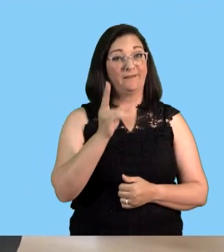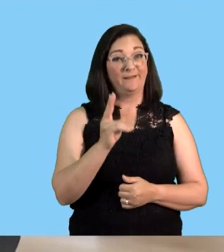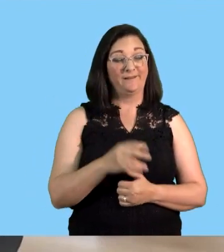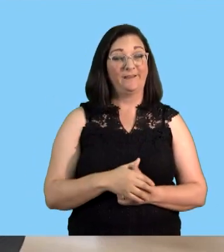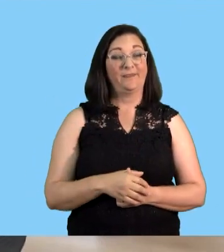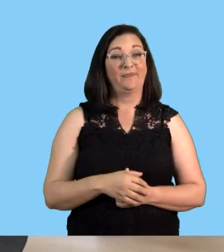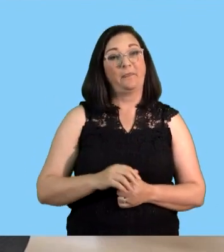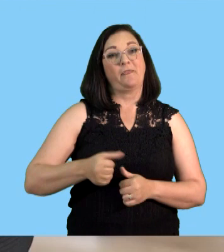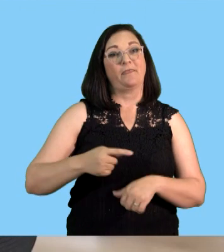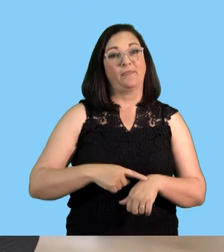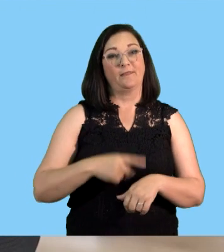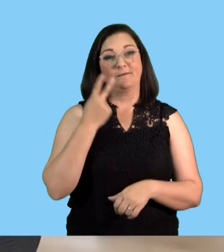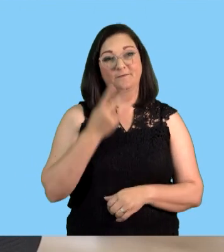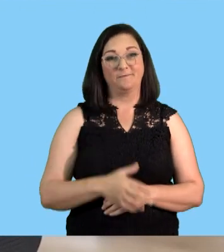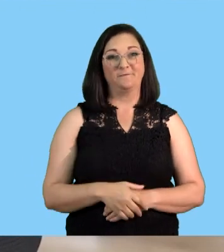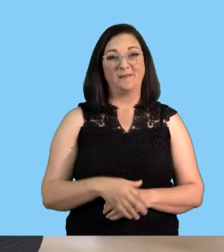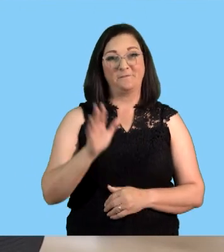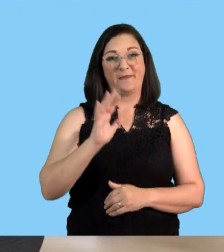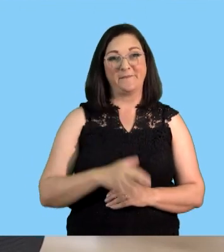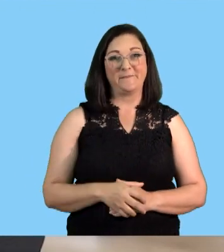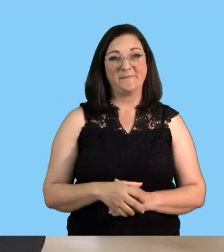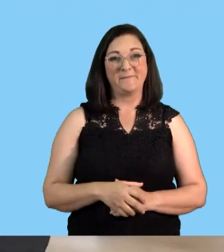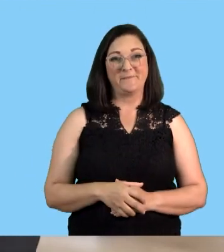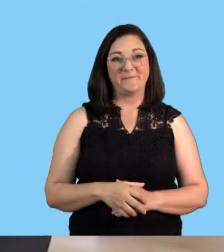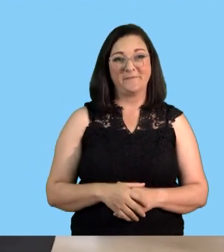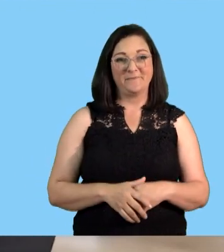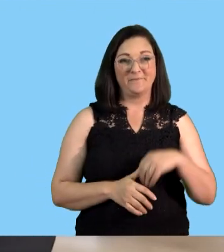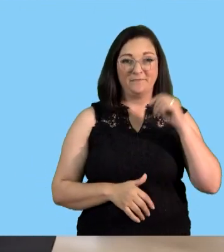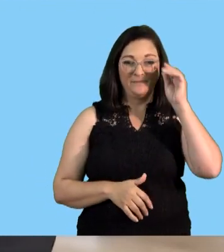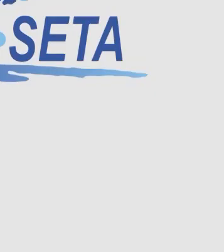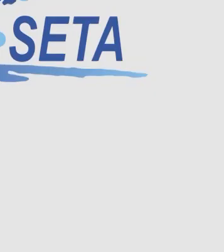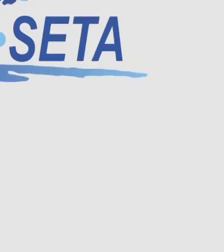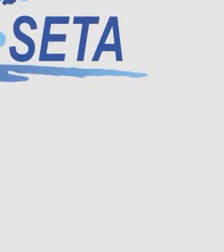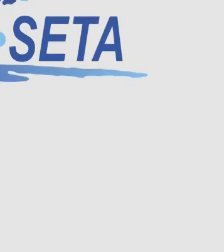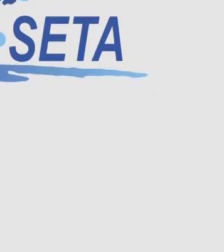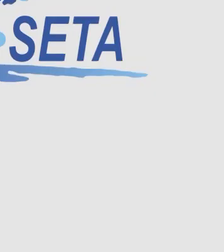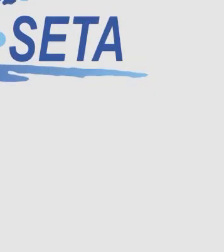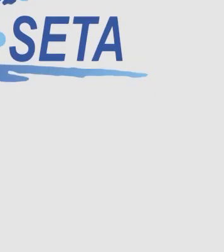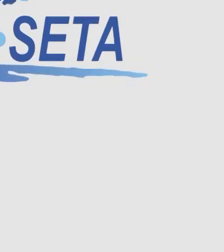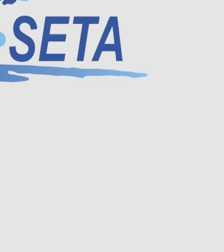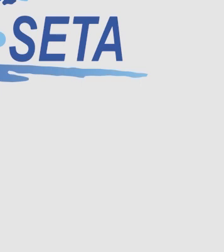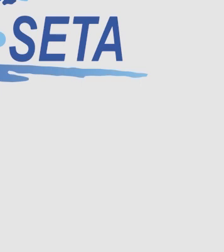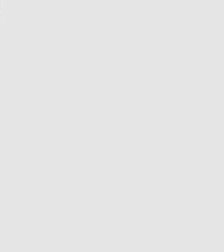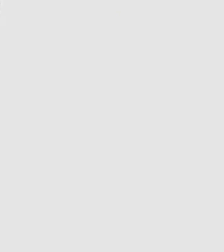me, I'll see you again next time. Bye.